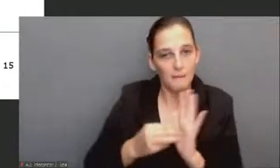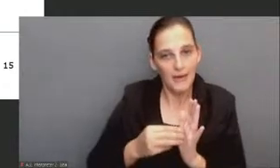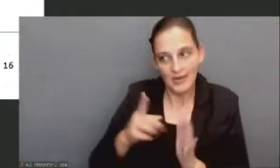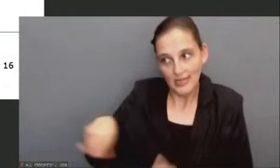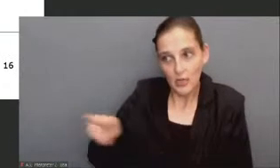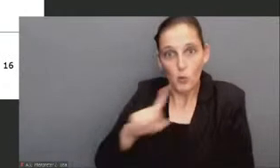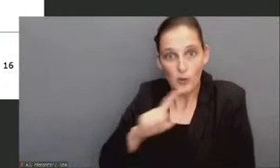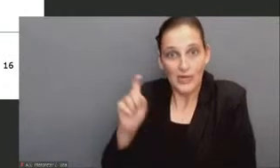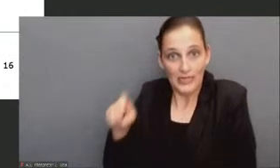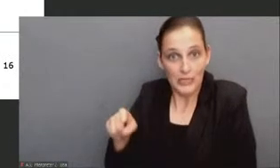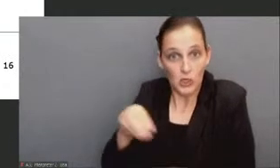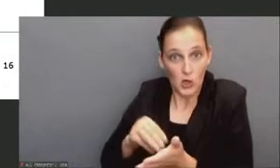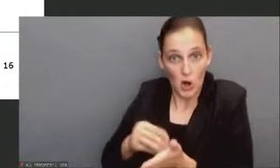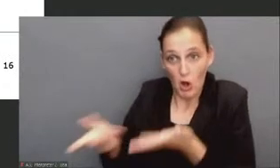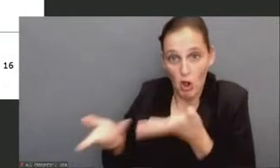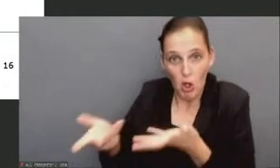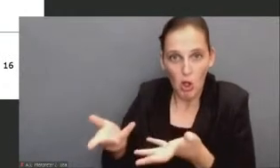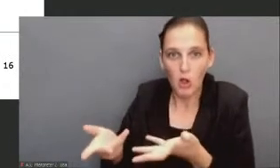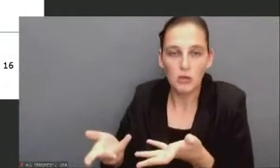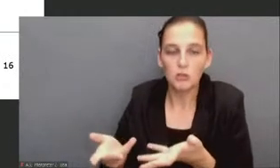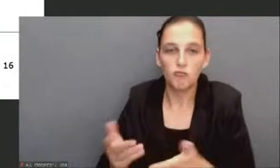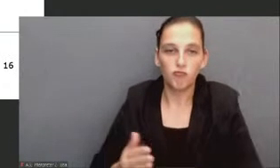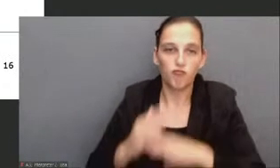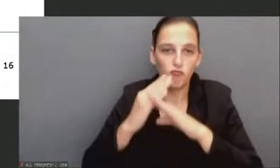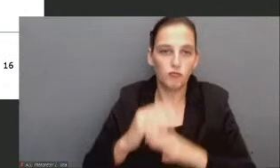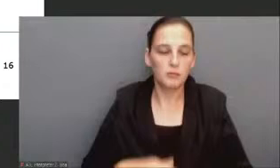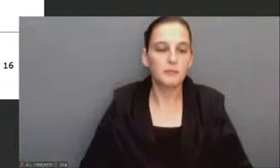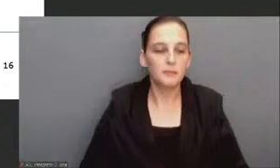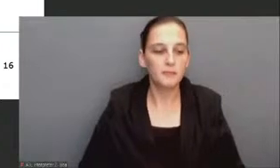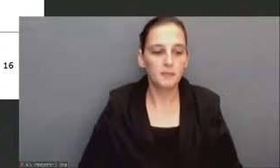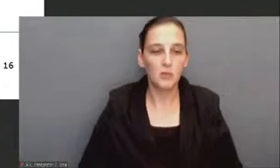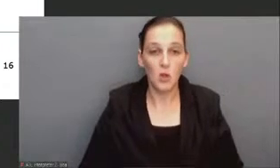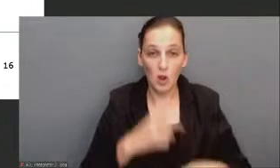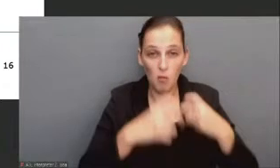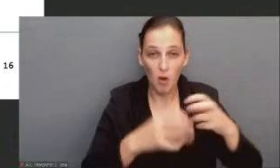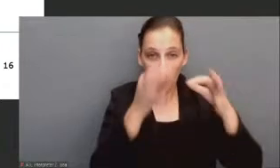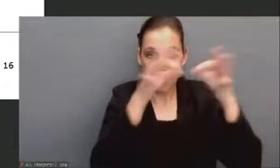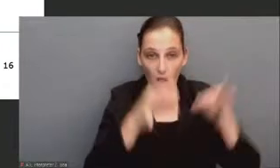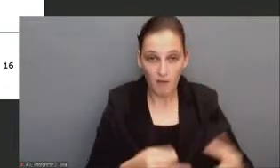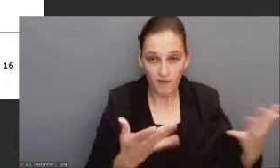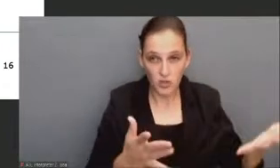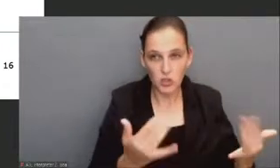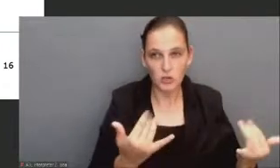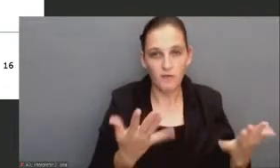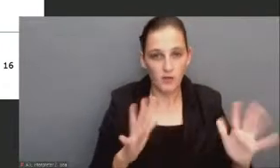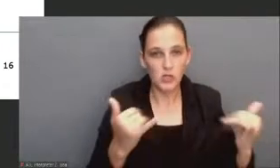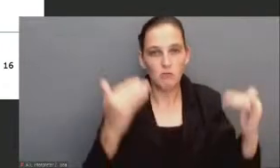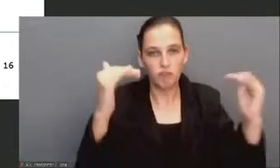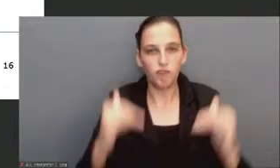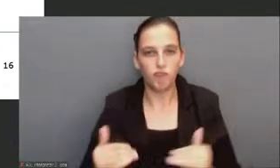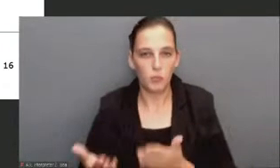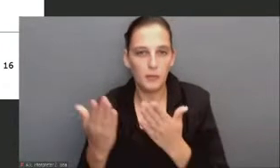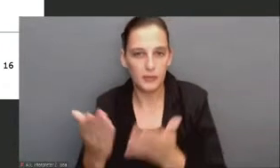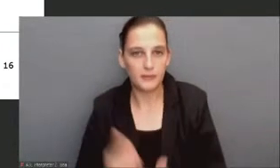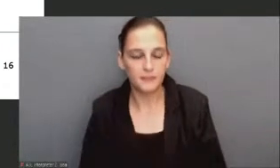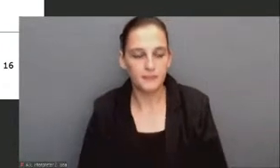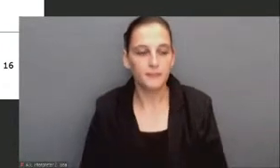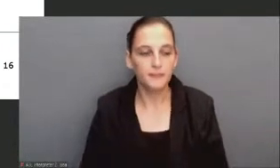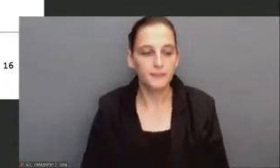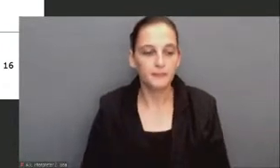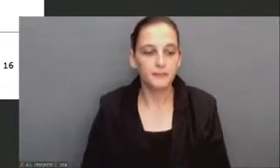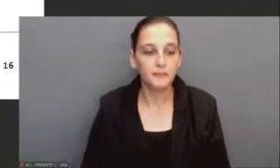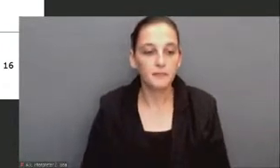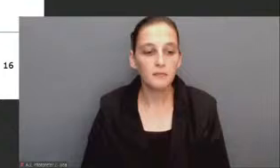those are our problem statements, and I'll go into the recommendations. Problem statement number one,